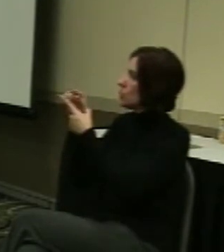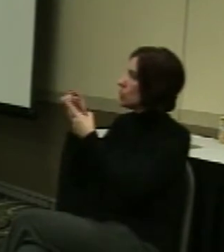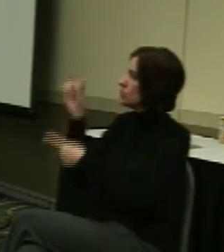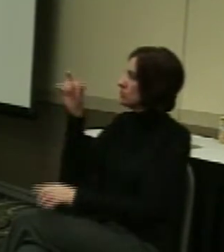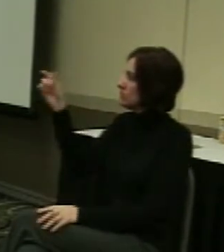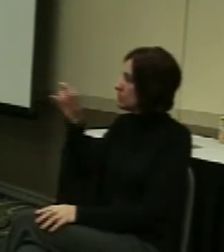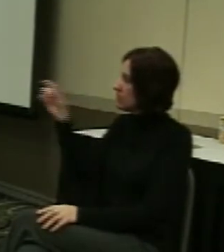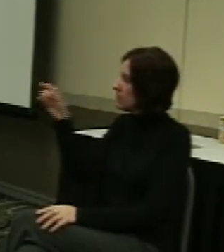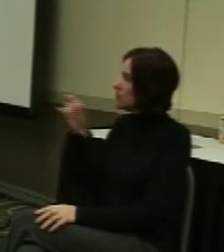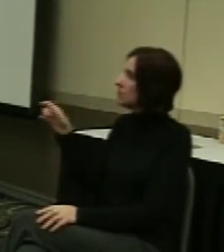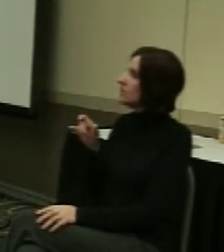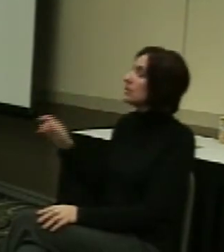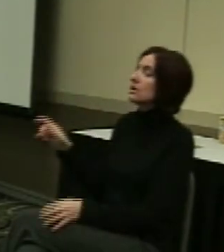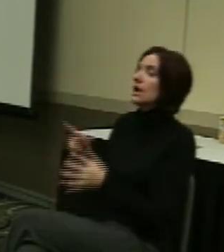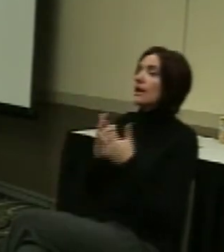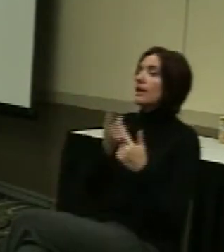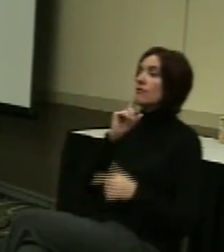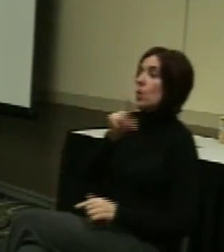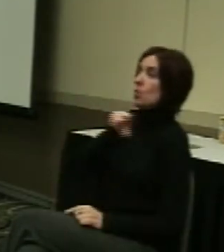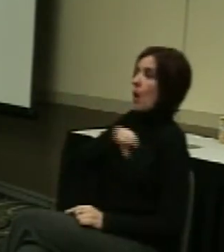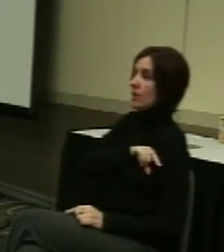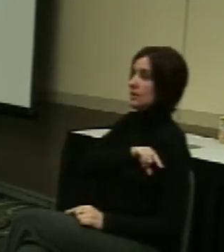for qualitative data for a teacher.